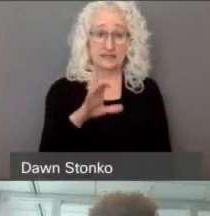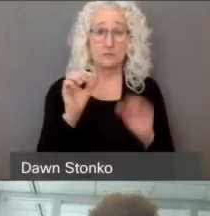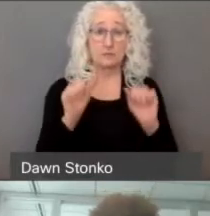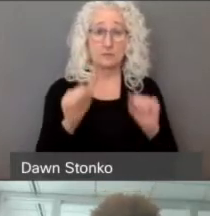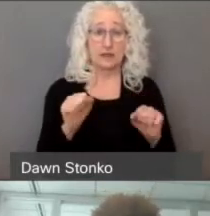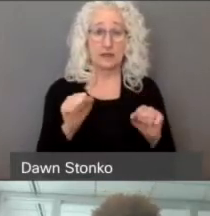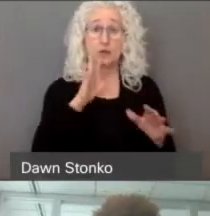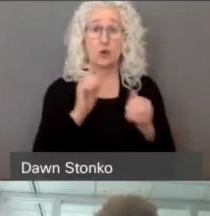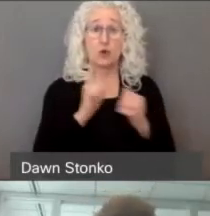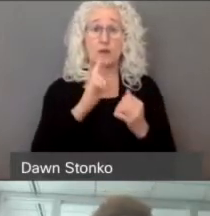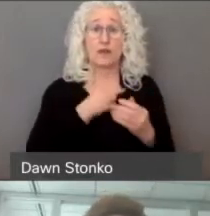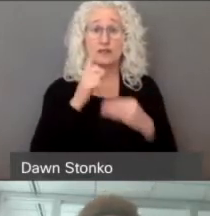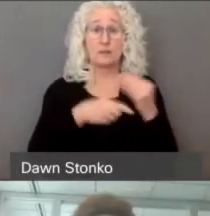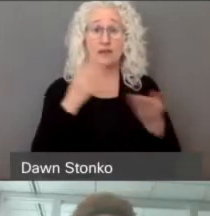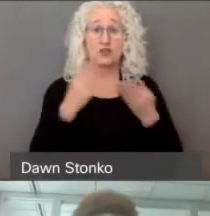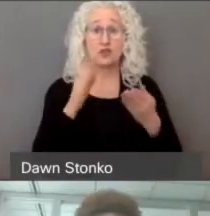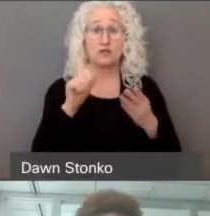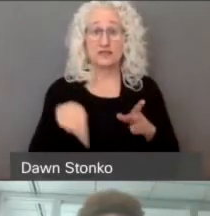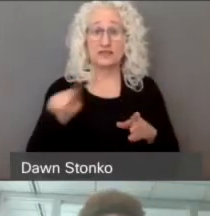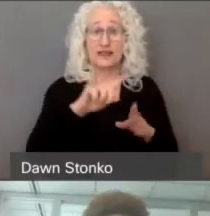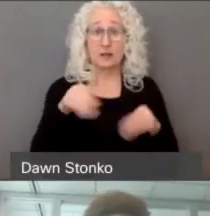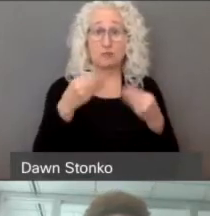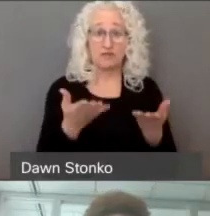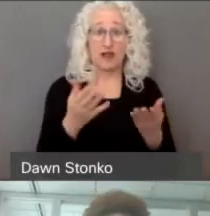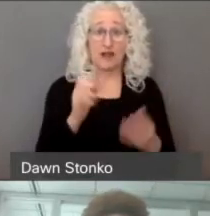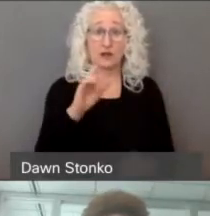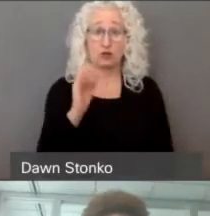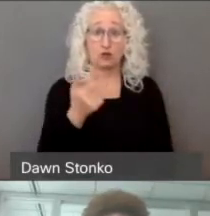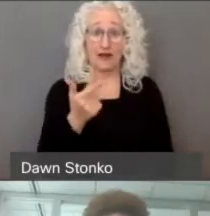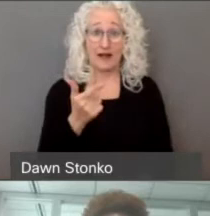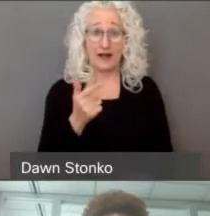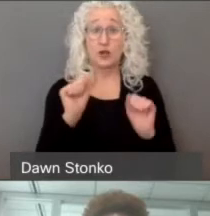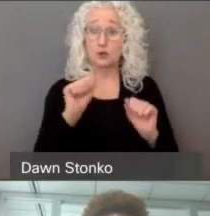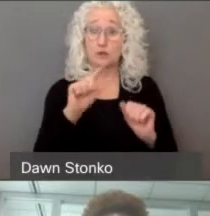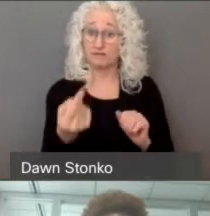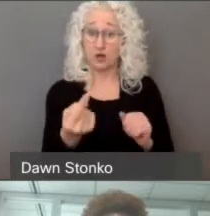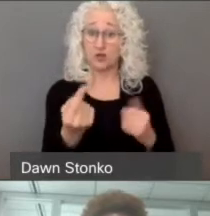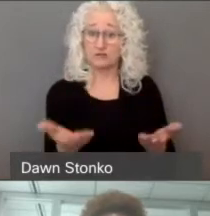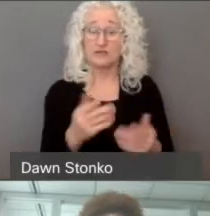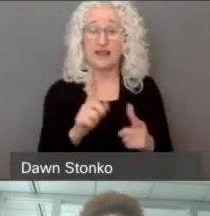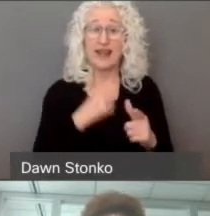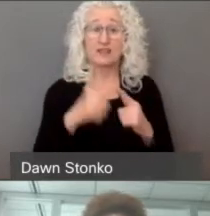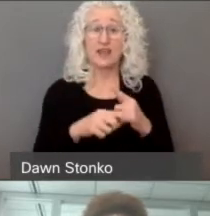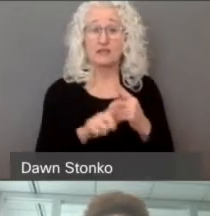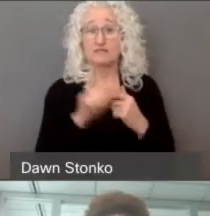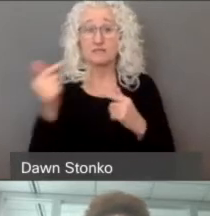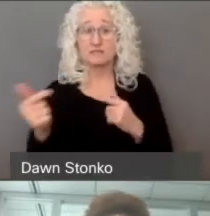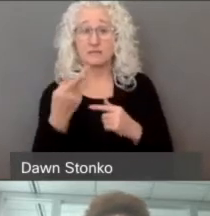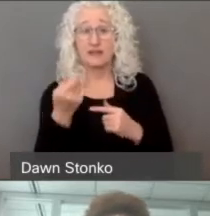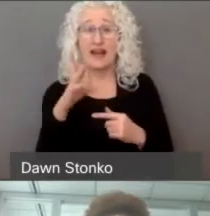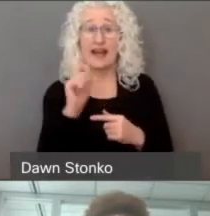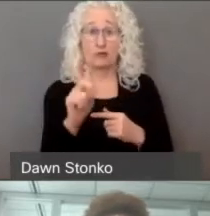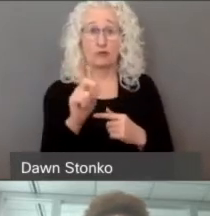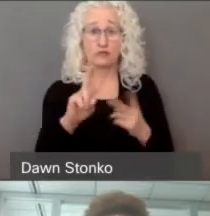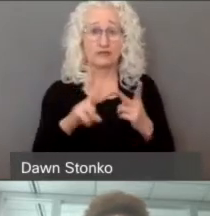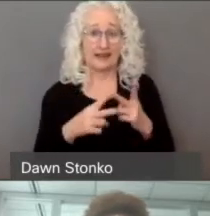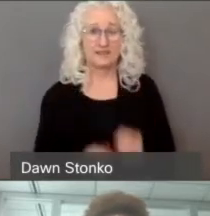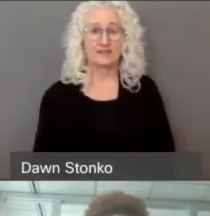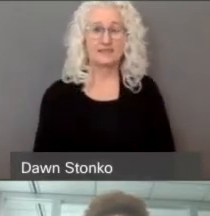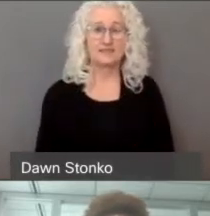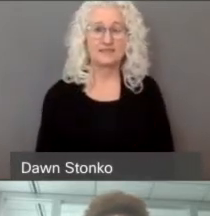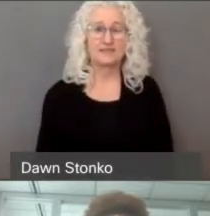they provide. Craig, would you like, Craig, you can go first, and then we can turn it over to Harold.